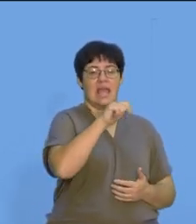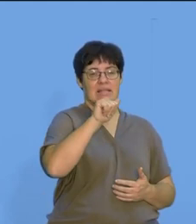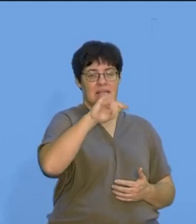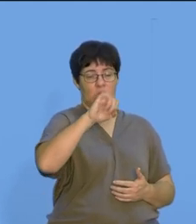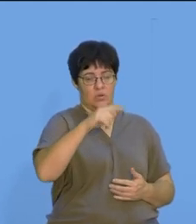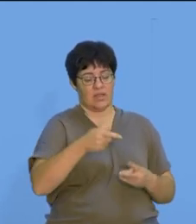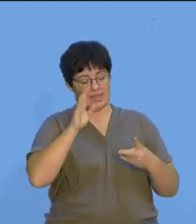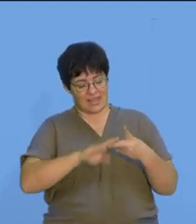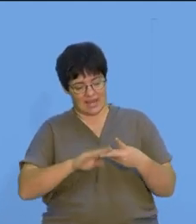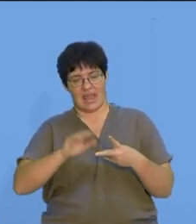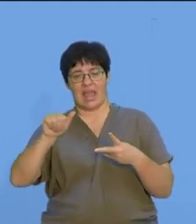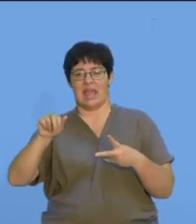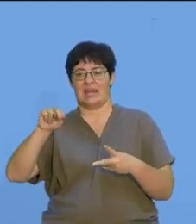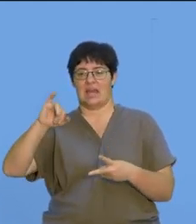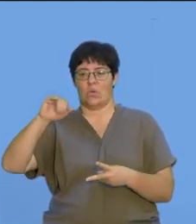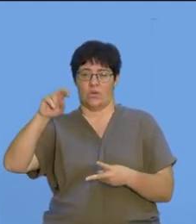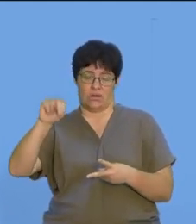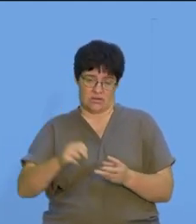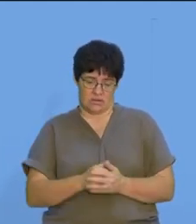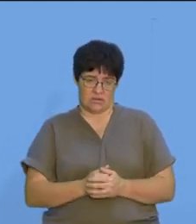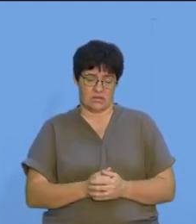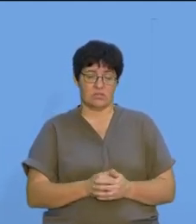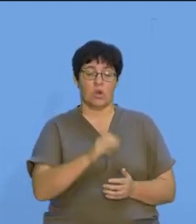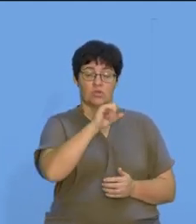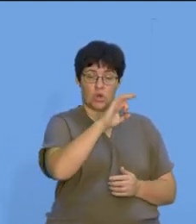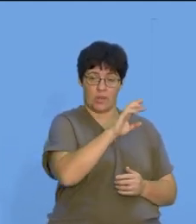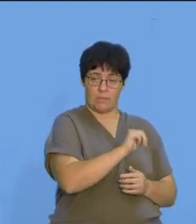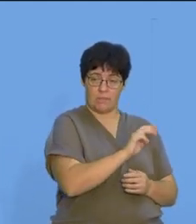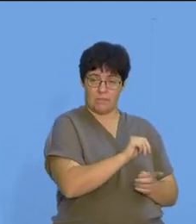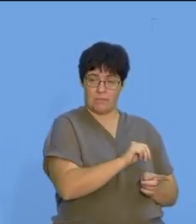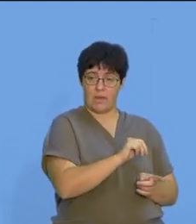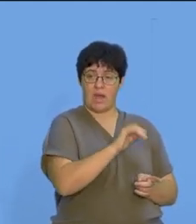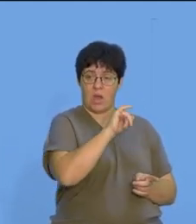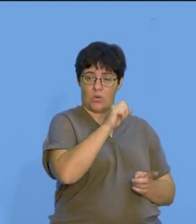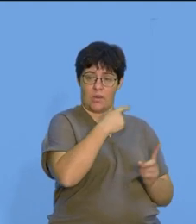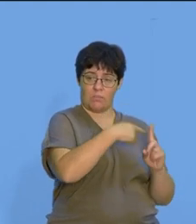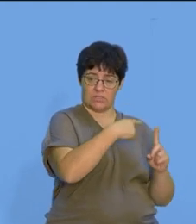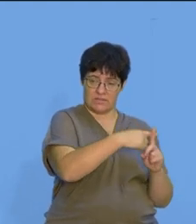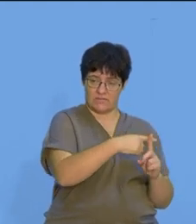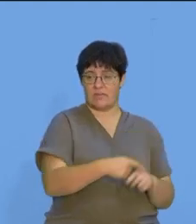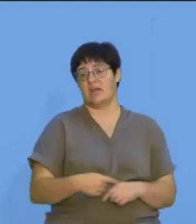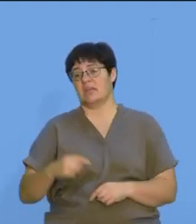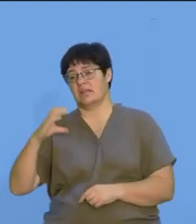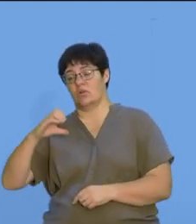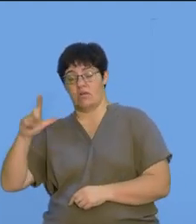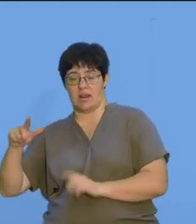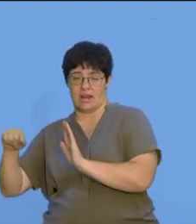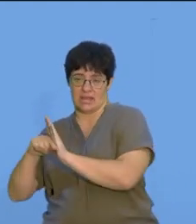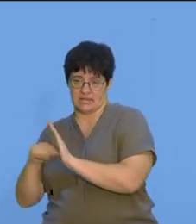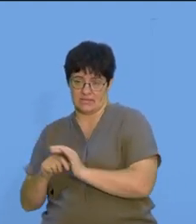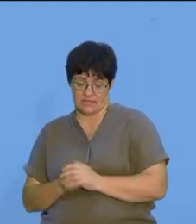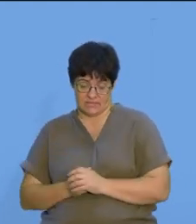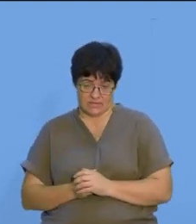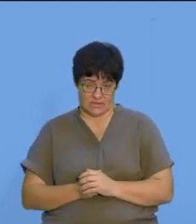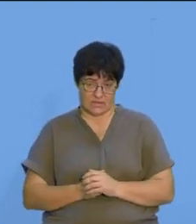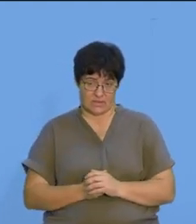you start with the cation followed by the anion. So if we've got that sodium ion and the chloride anion, Okay, we always start